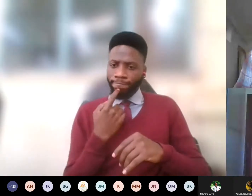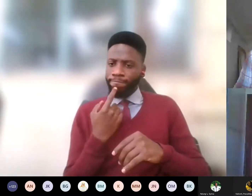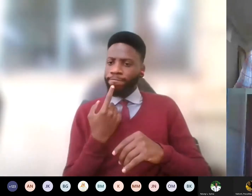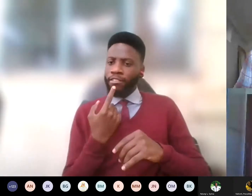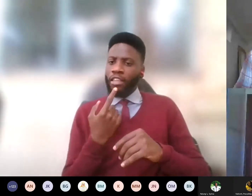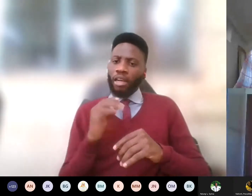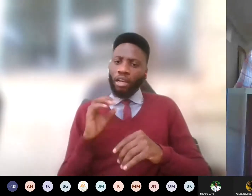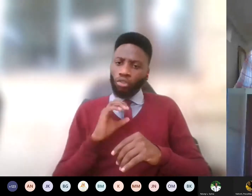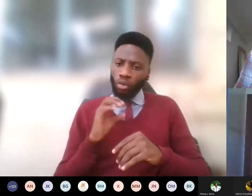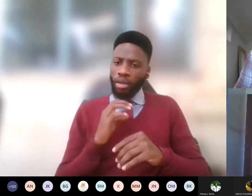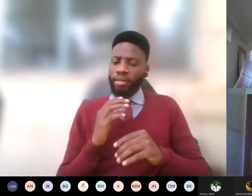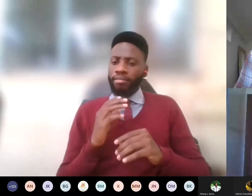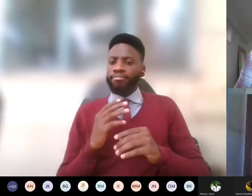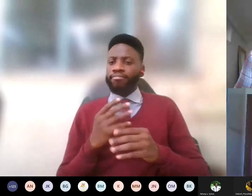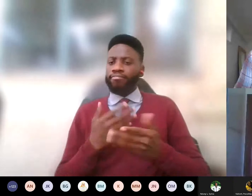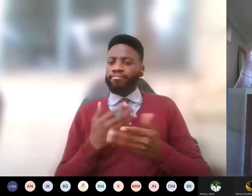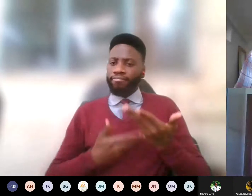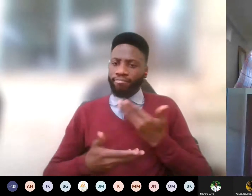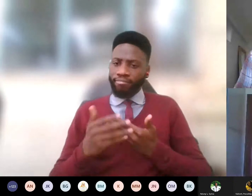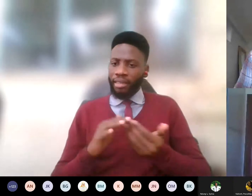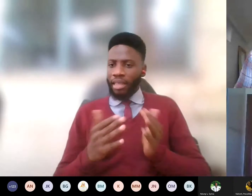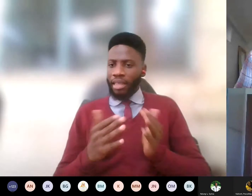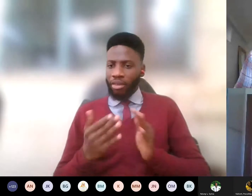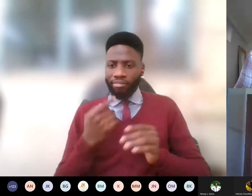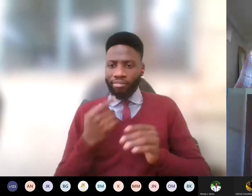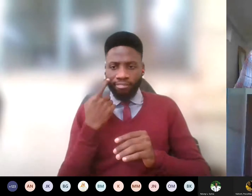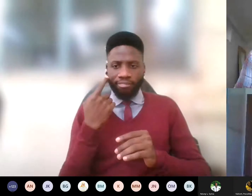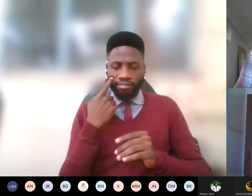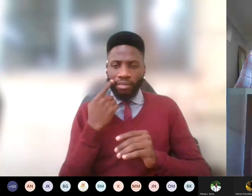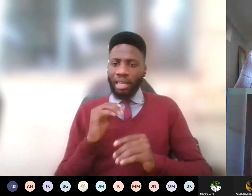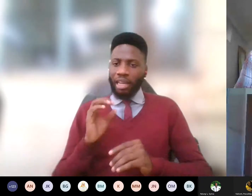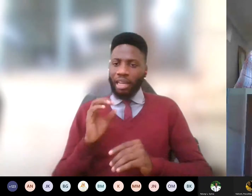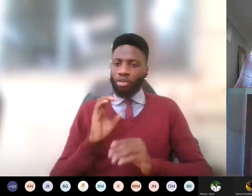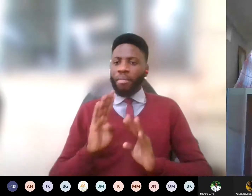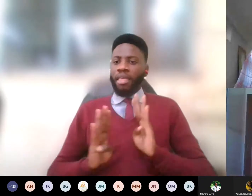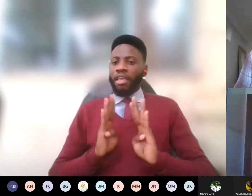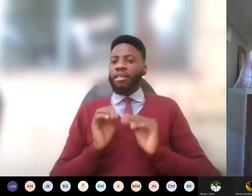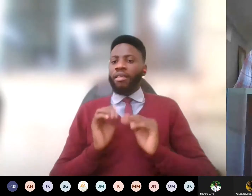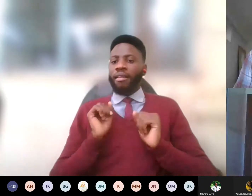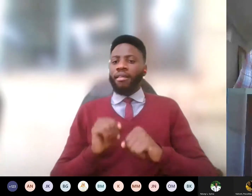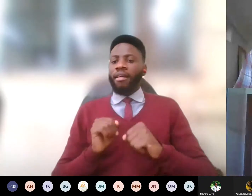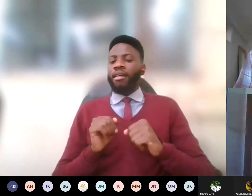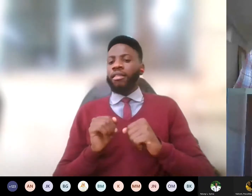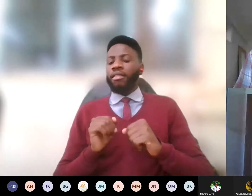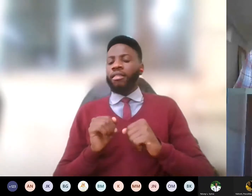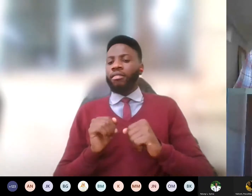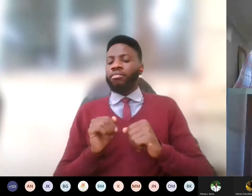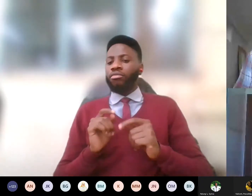progress? And I want to close with a story of a Kenyan athlete called Julius Yego.